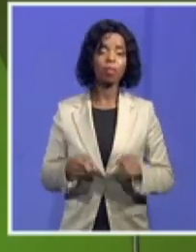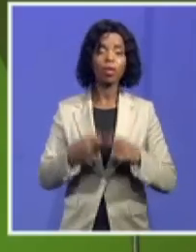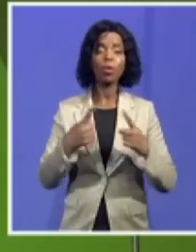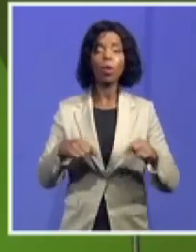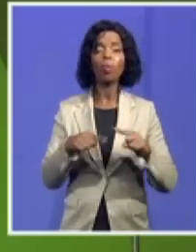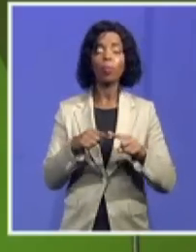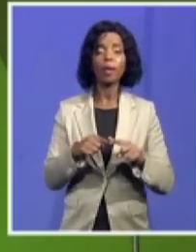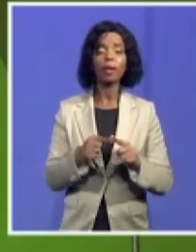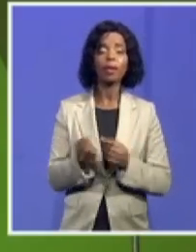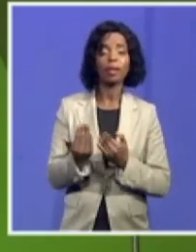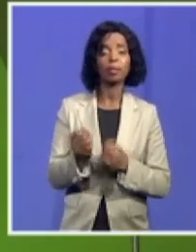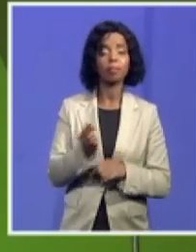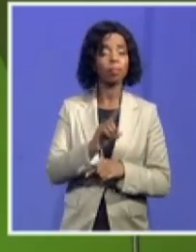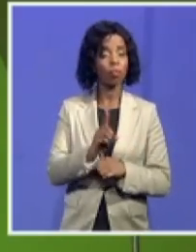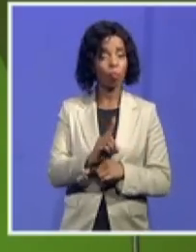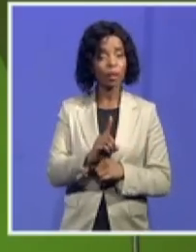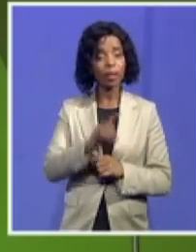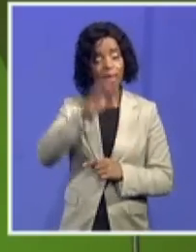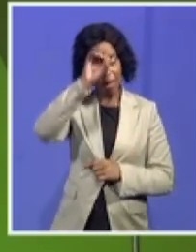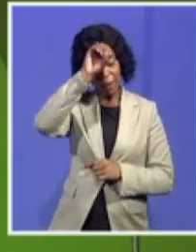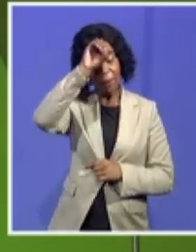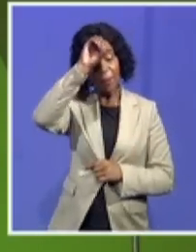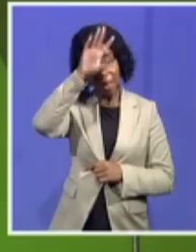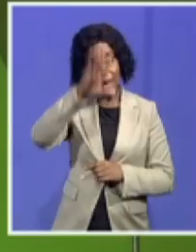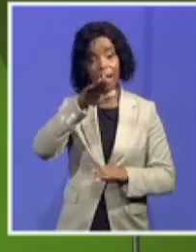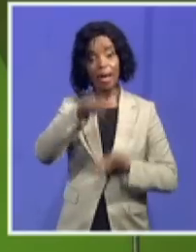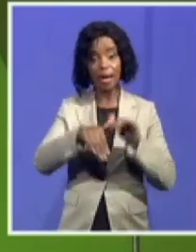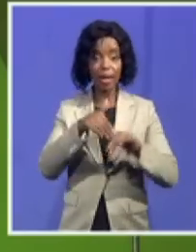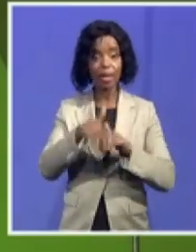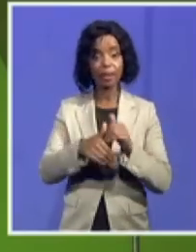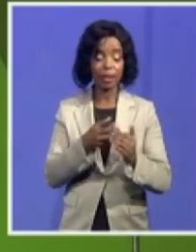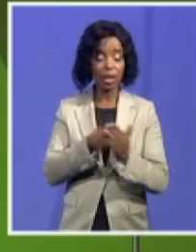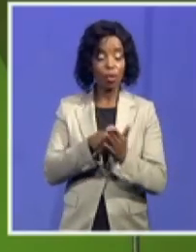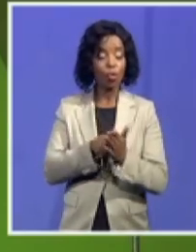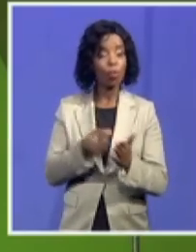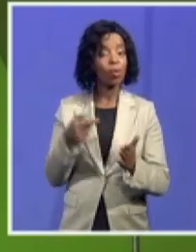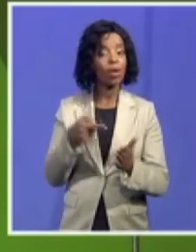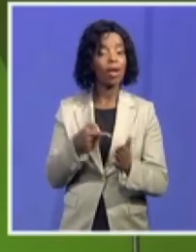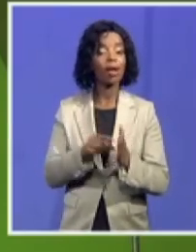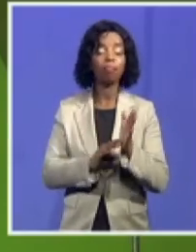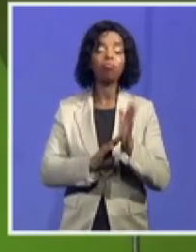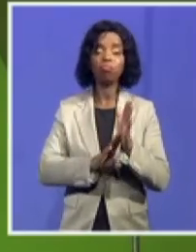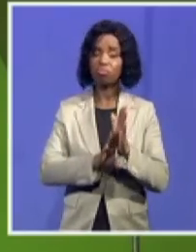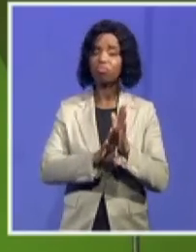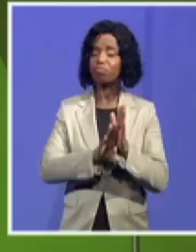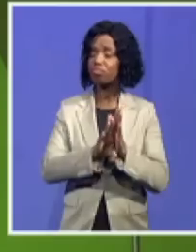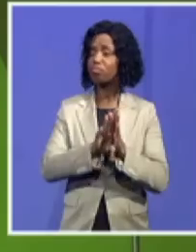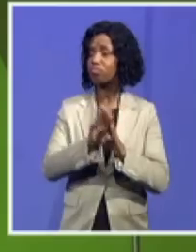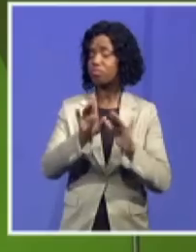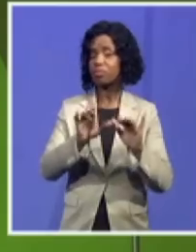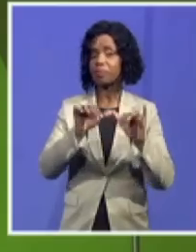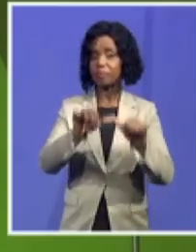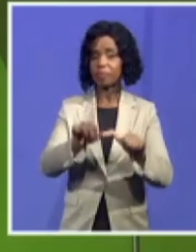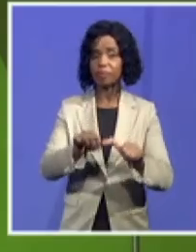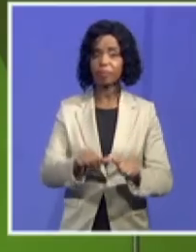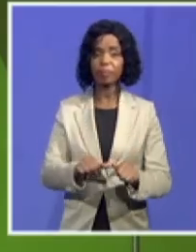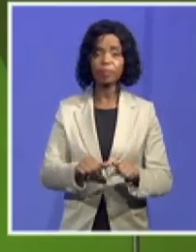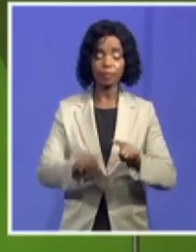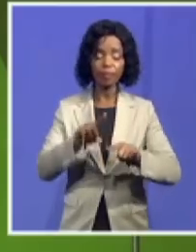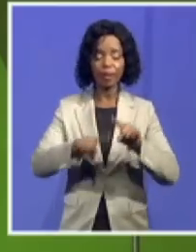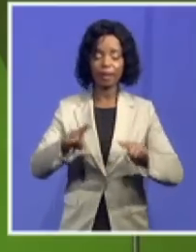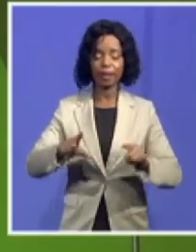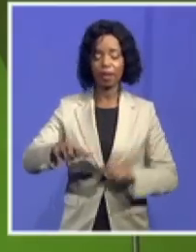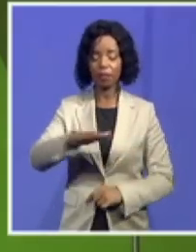our economy to continue growing. Like many other parts of our continent, our country